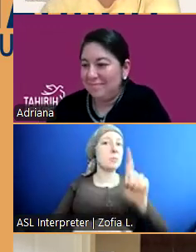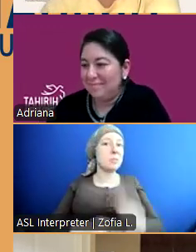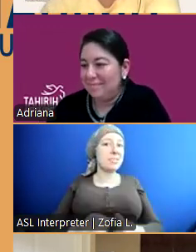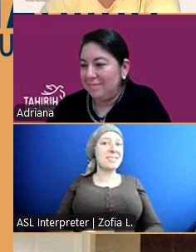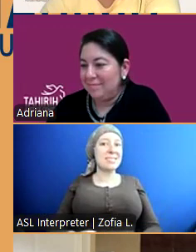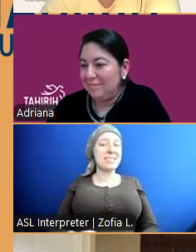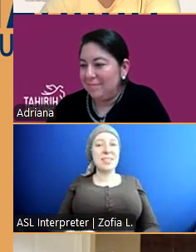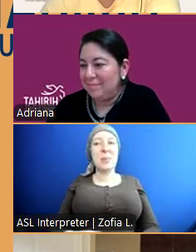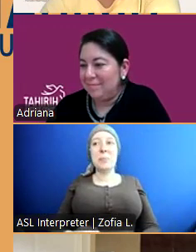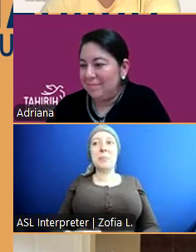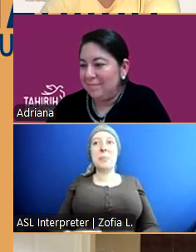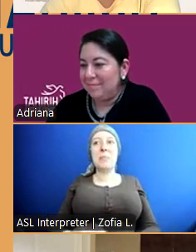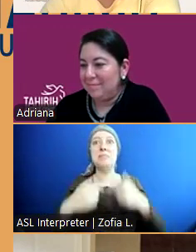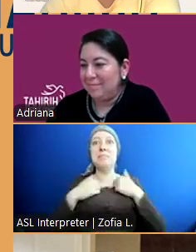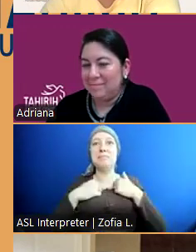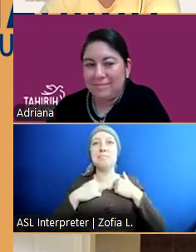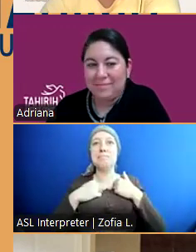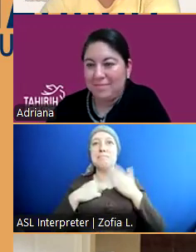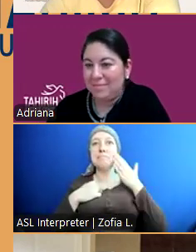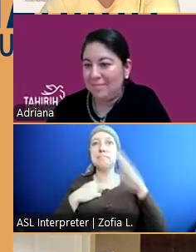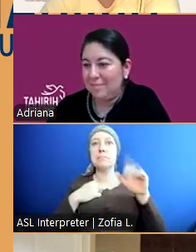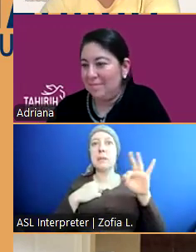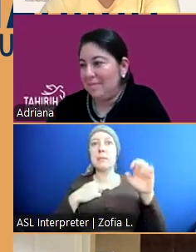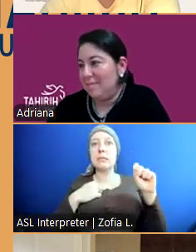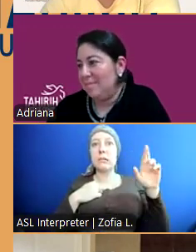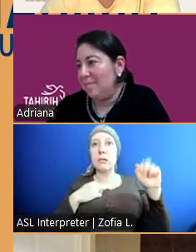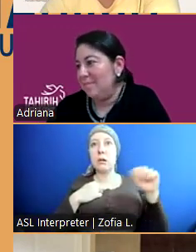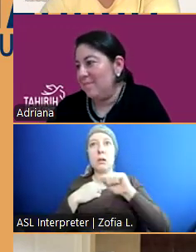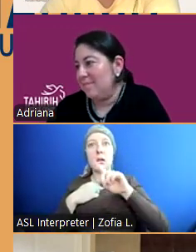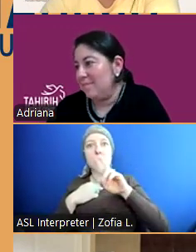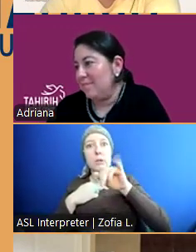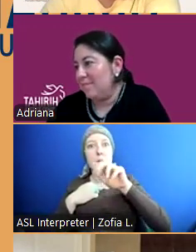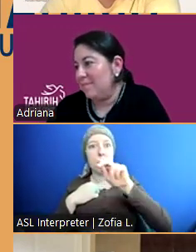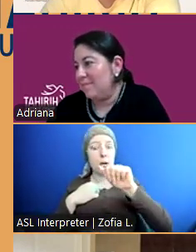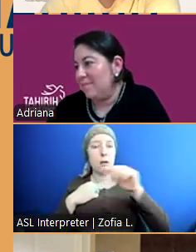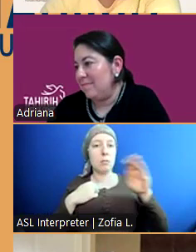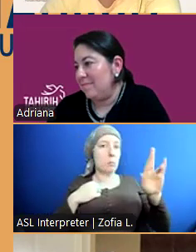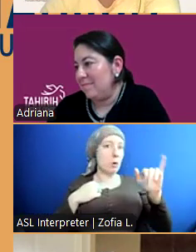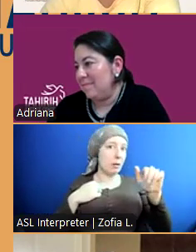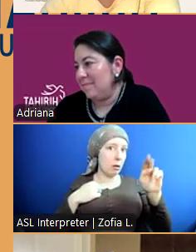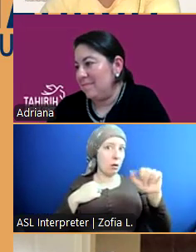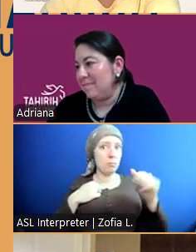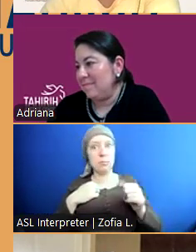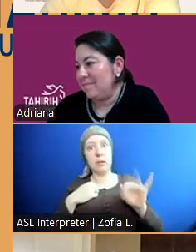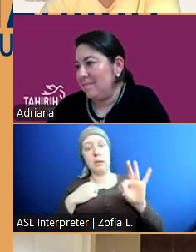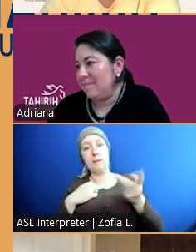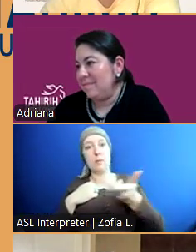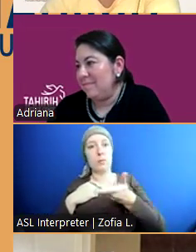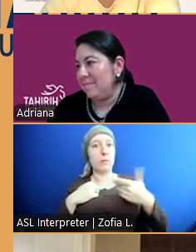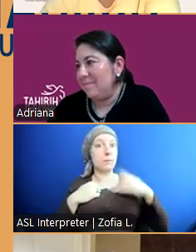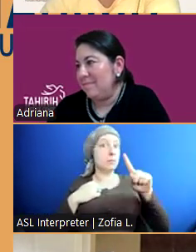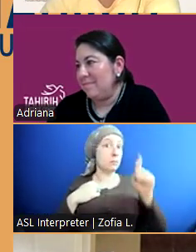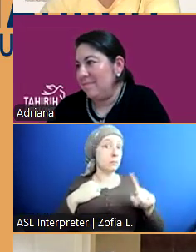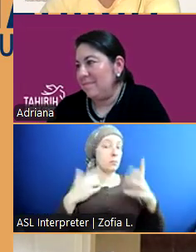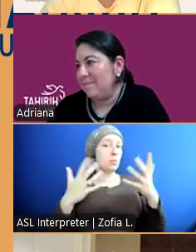questions. And so I don't know if Sara or Adriana or Brianna, if you have any questions that